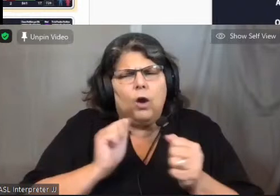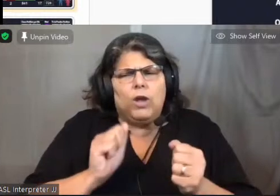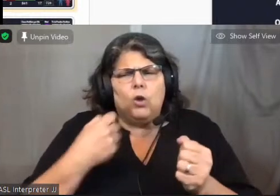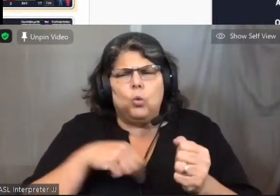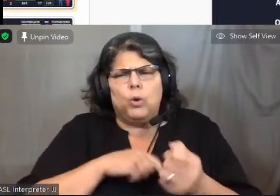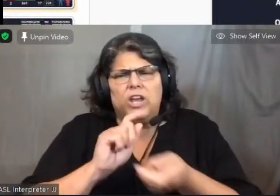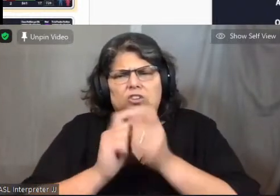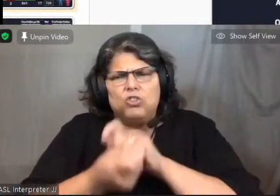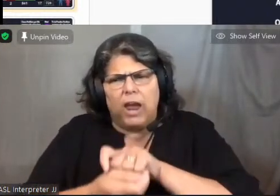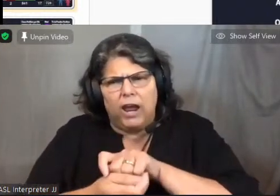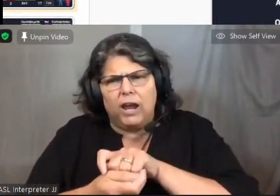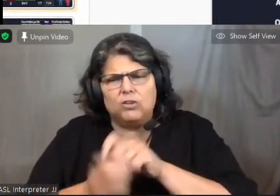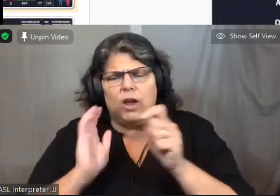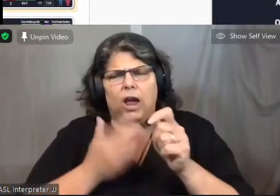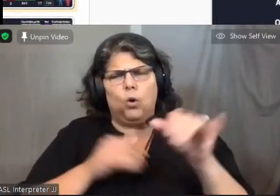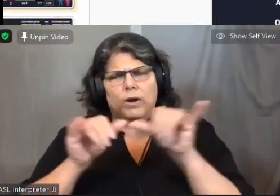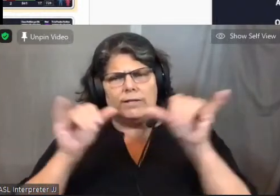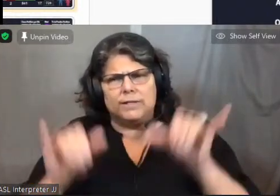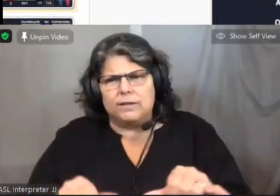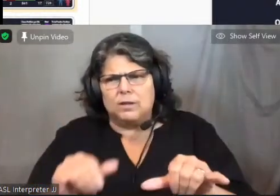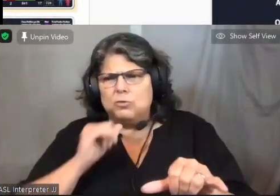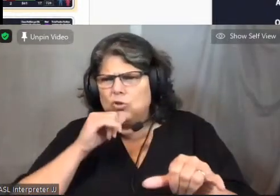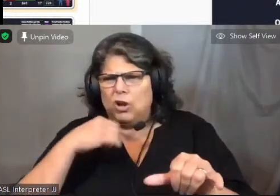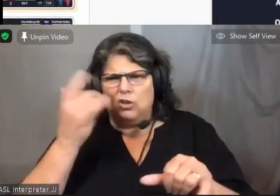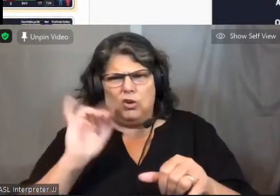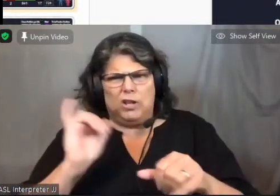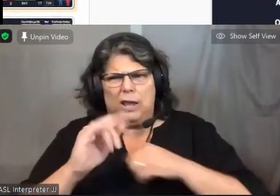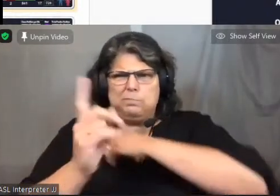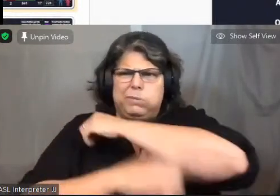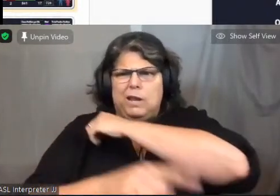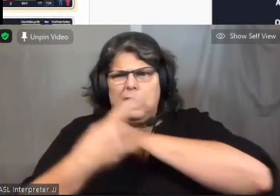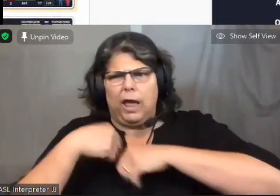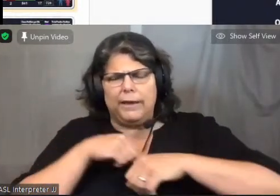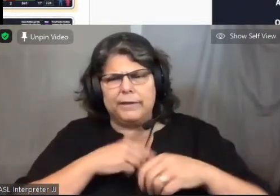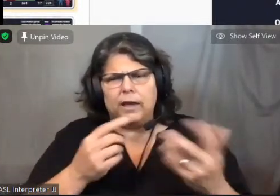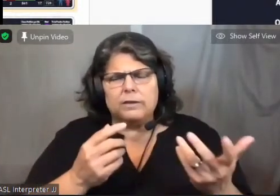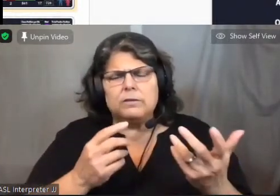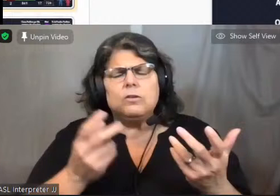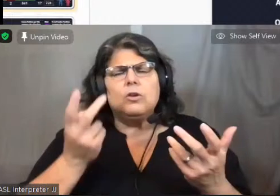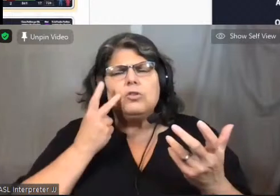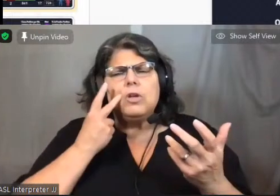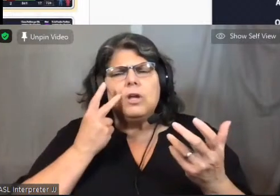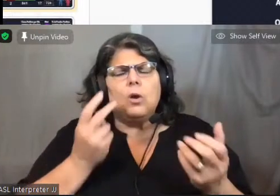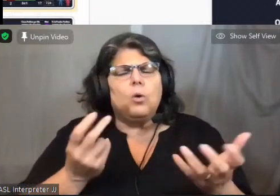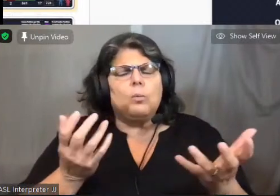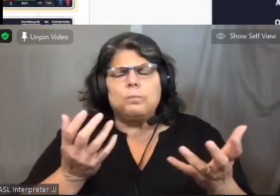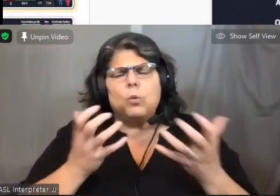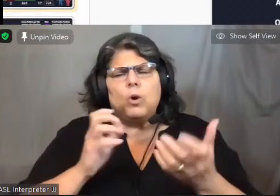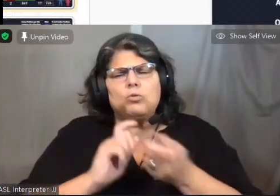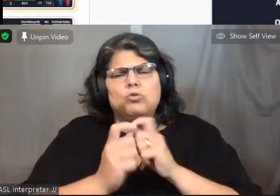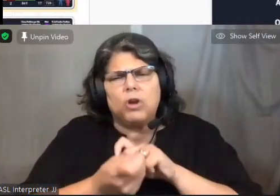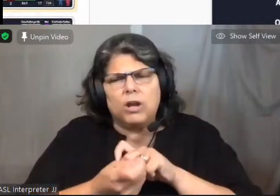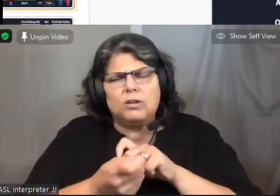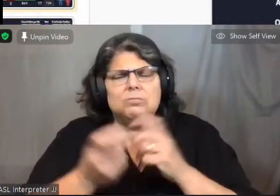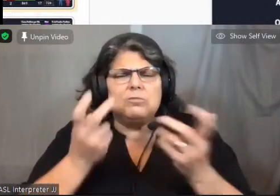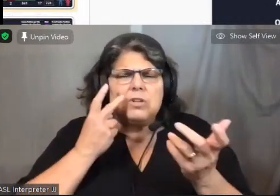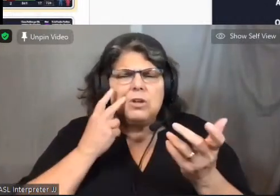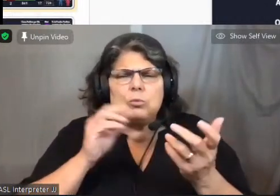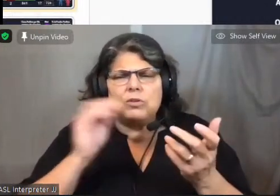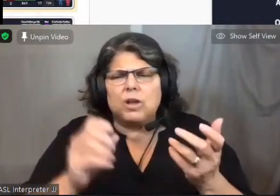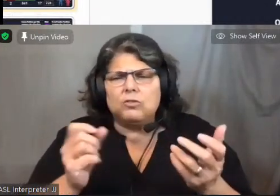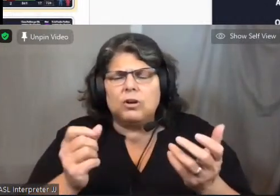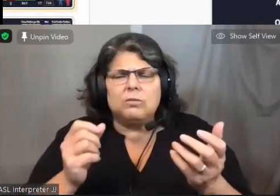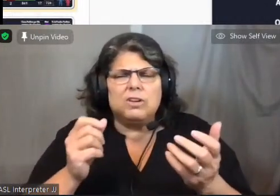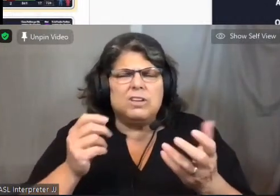not penalized. Other things that would be looked at for adjustment are percentage or maybe percentage of race,